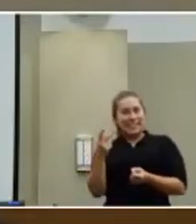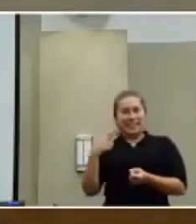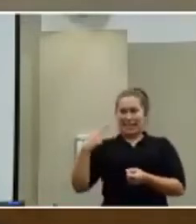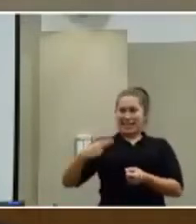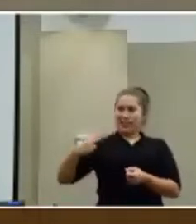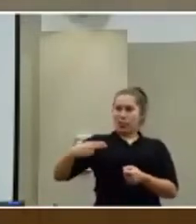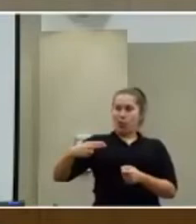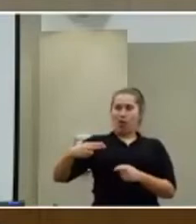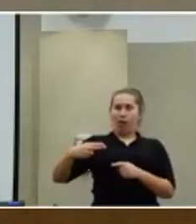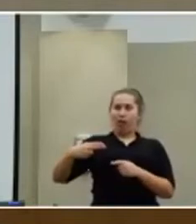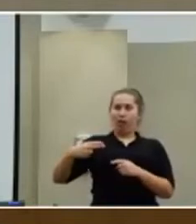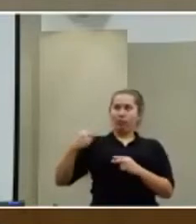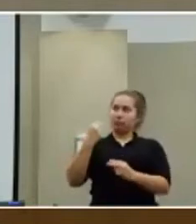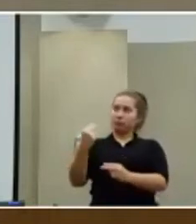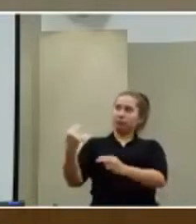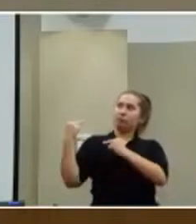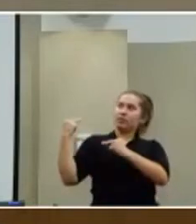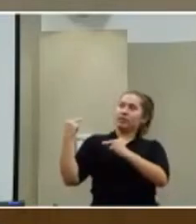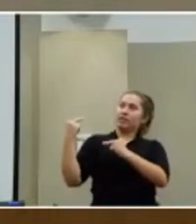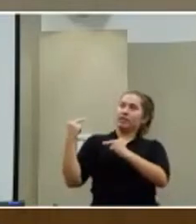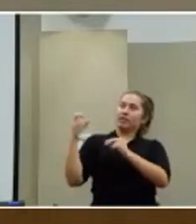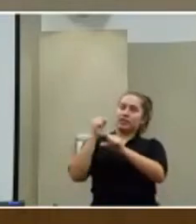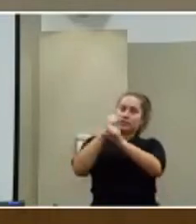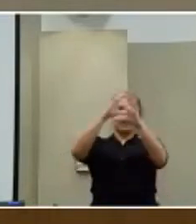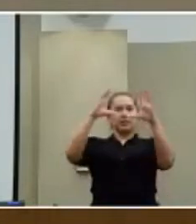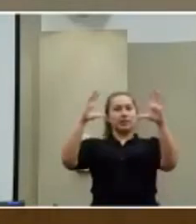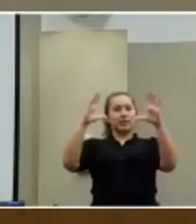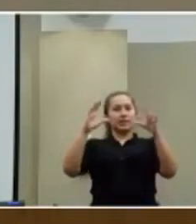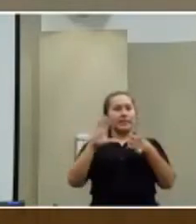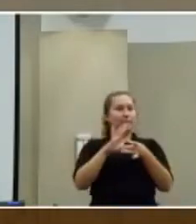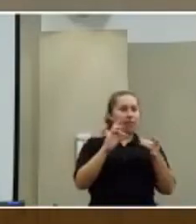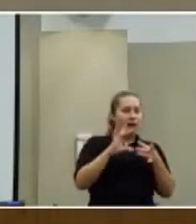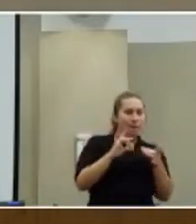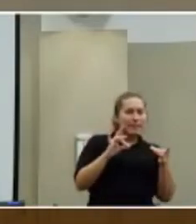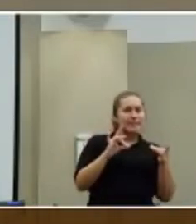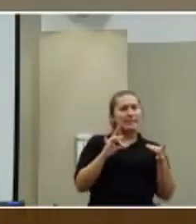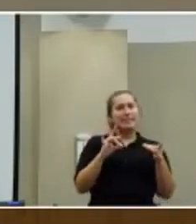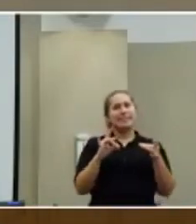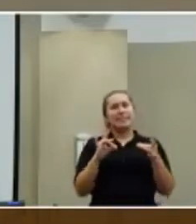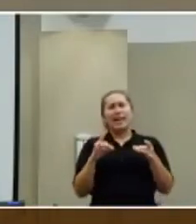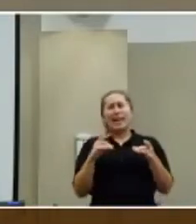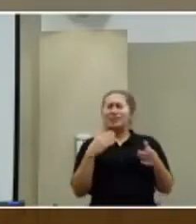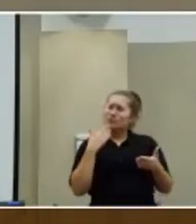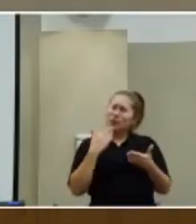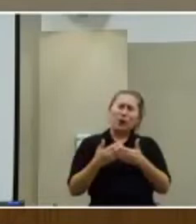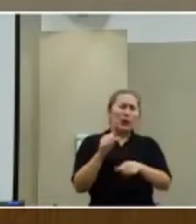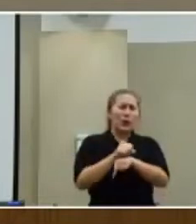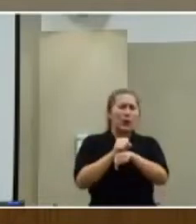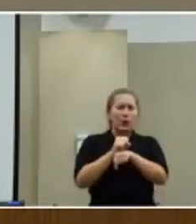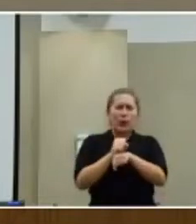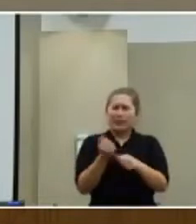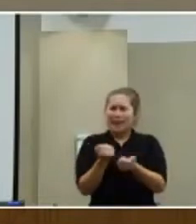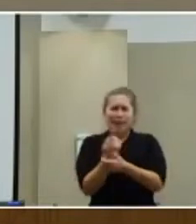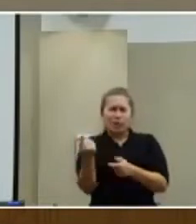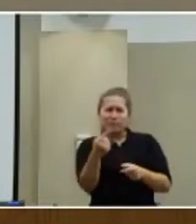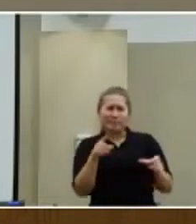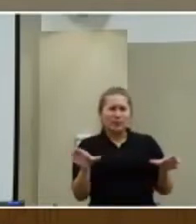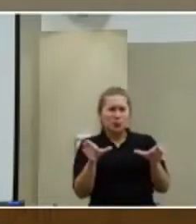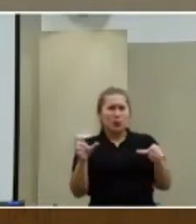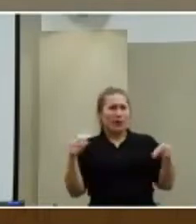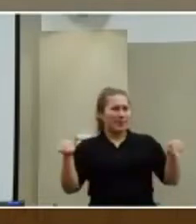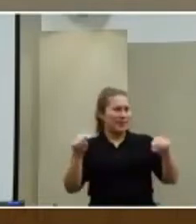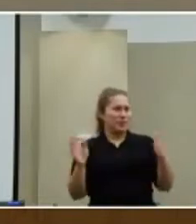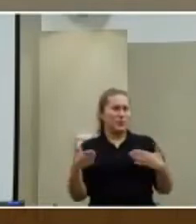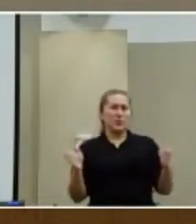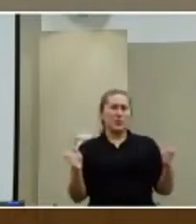historical maturation of the comments and the good work that we're all doing here in this room.